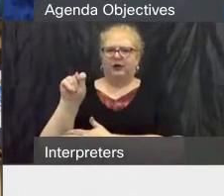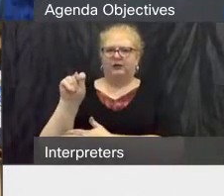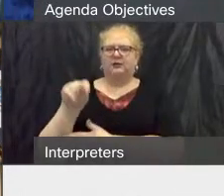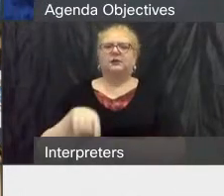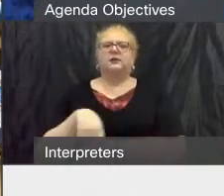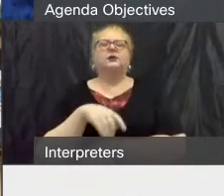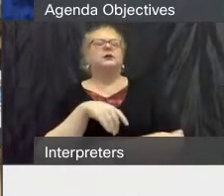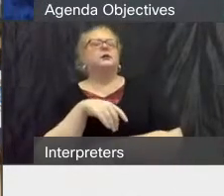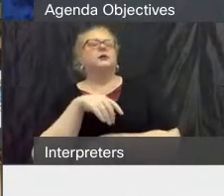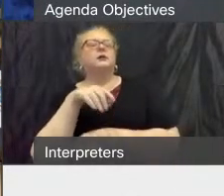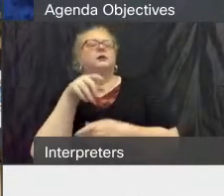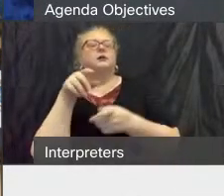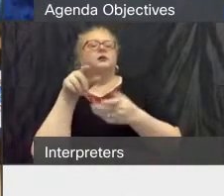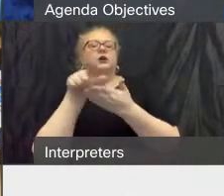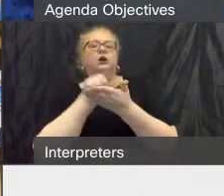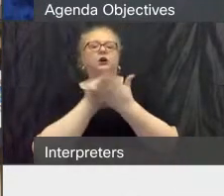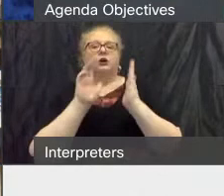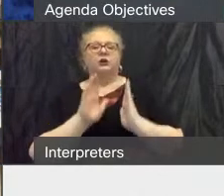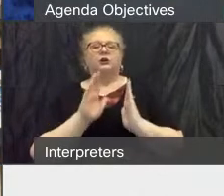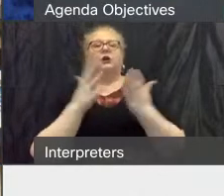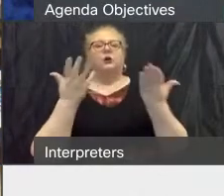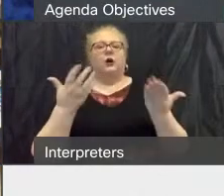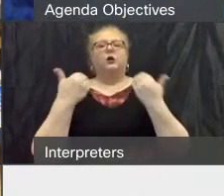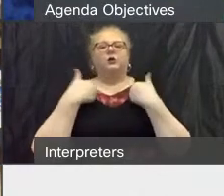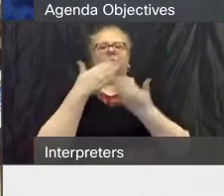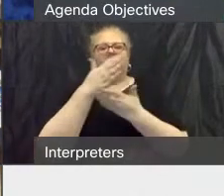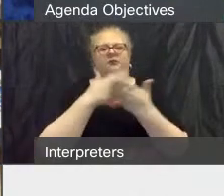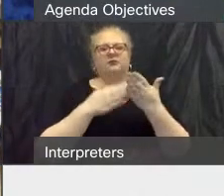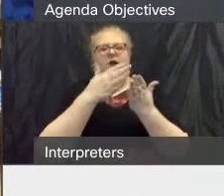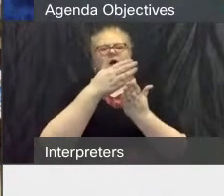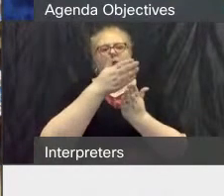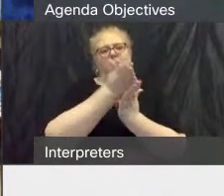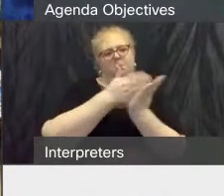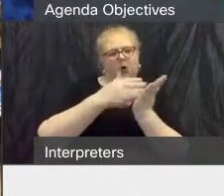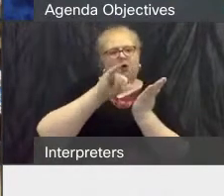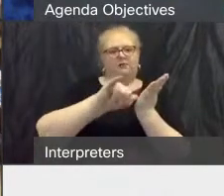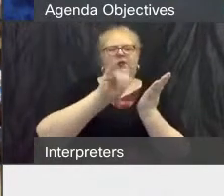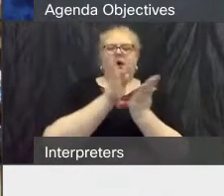that are aspirations, and